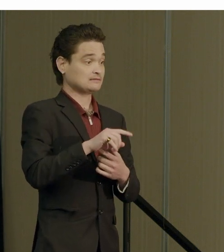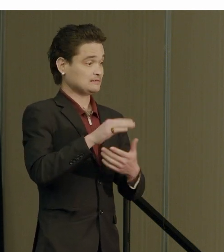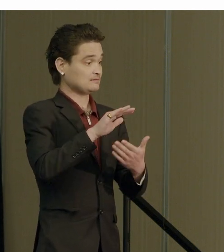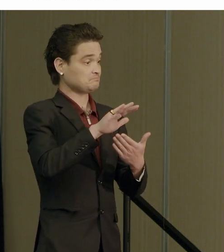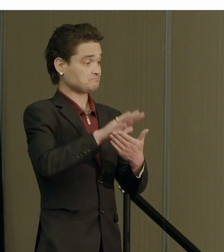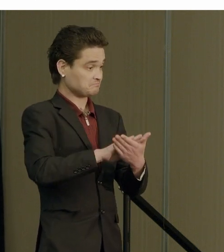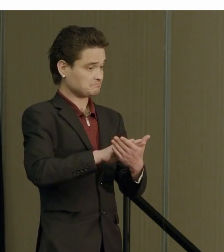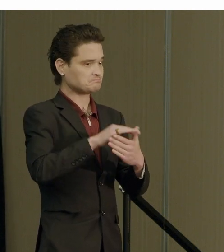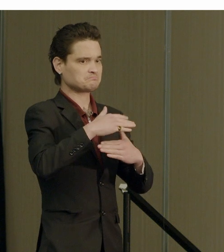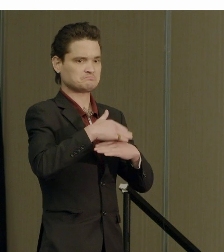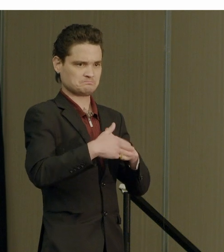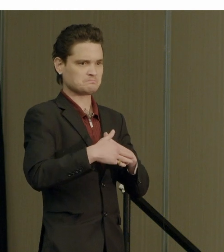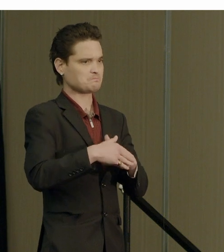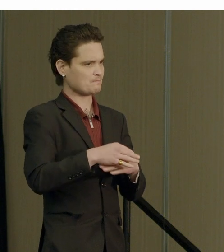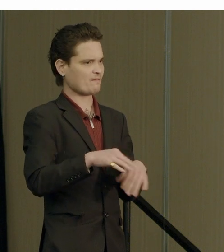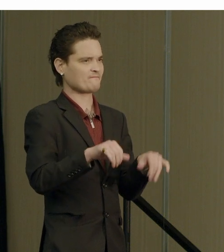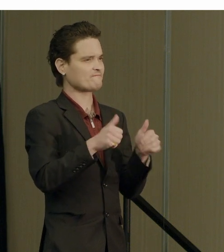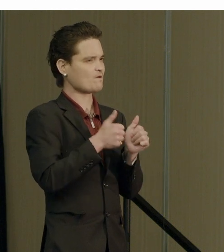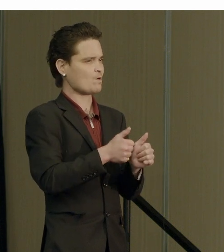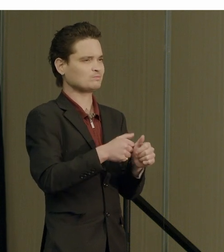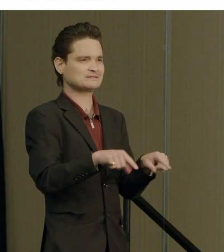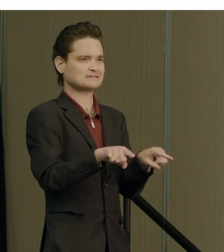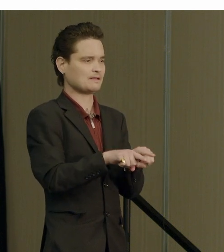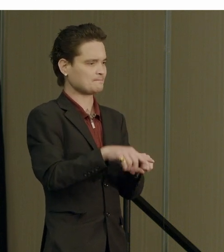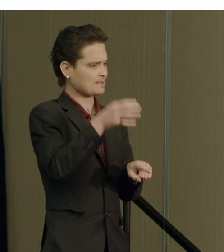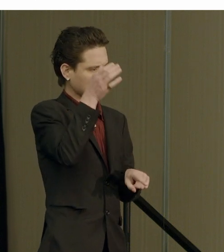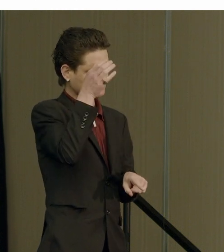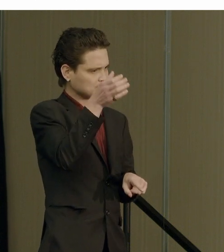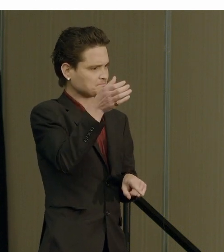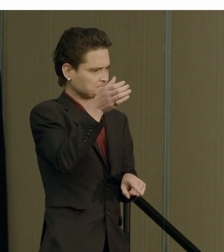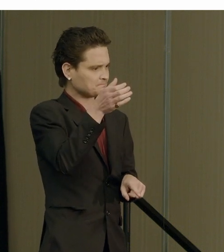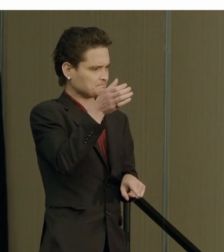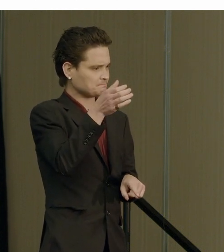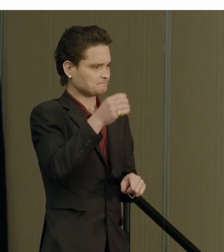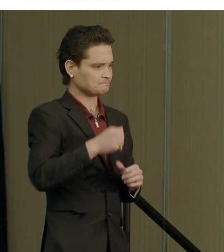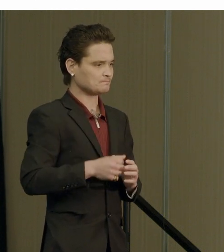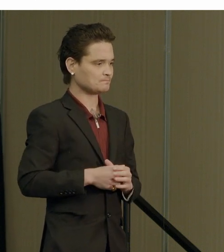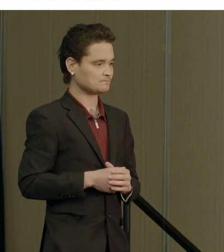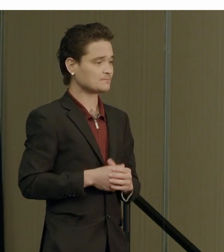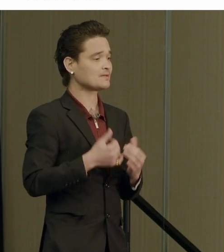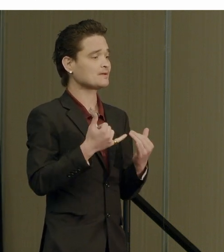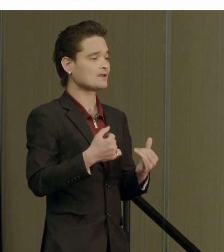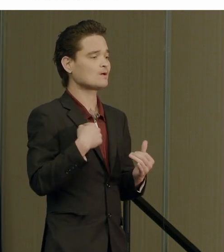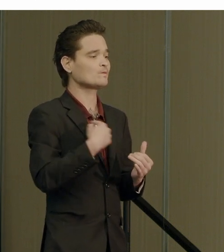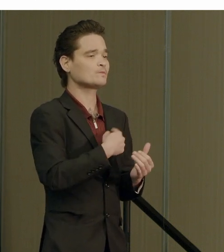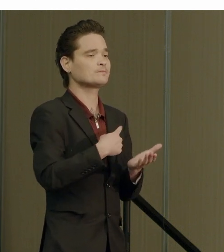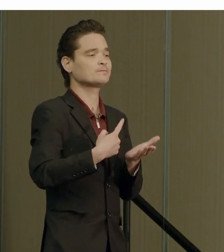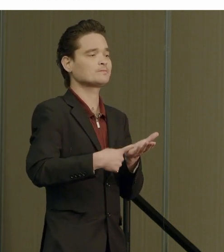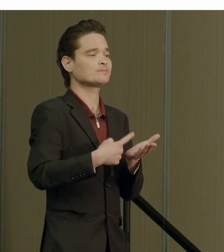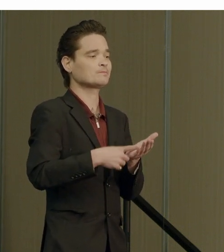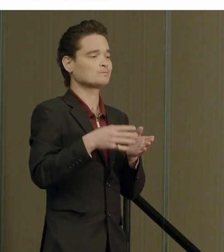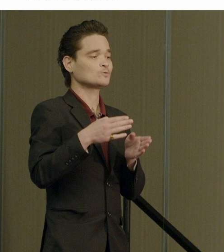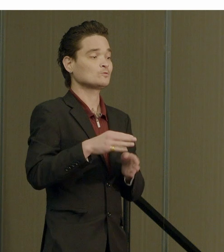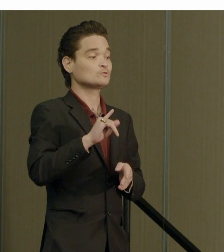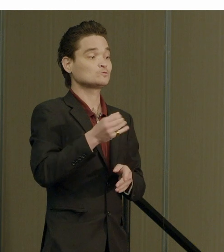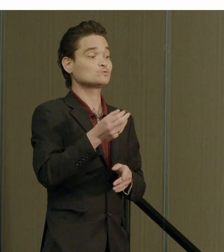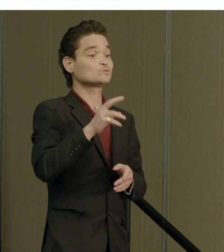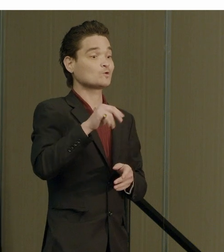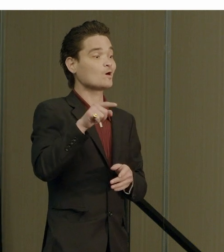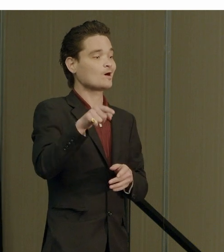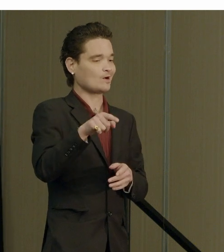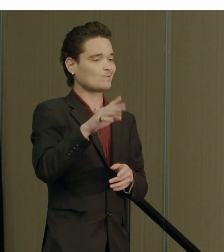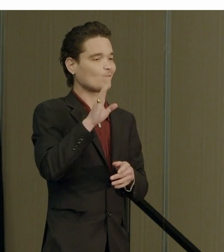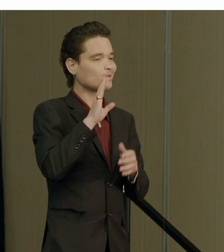Jay, who is the lead accessibility analyst who manages the testing services. And she will be covering the